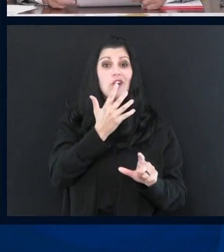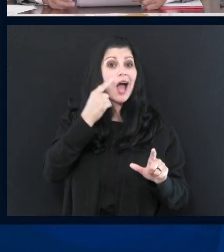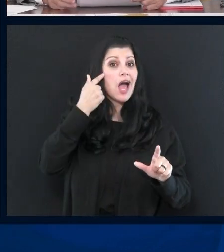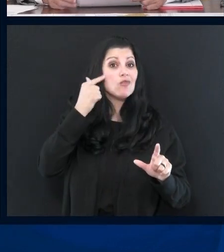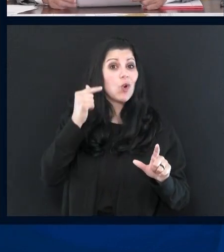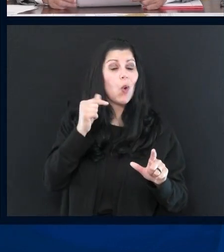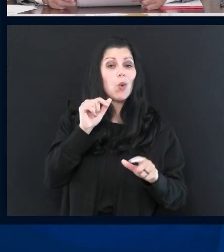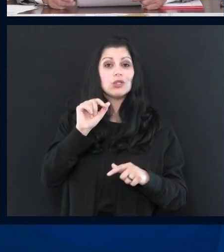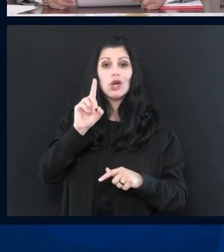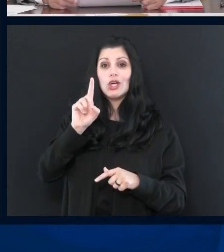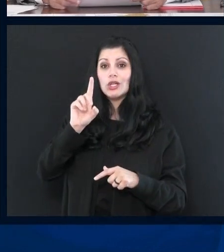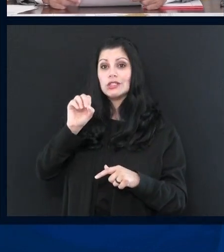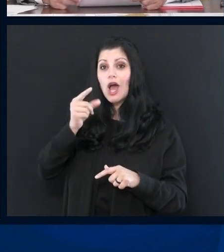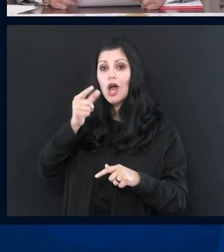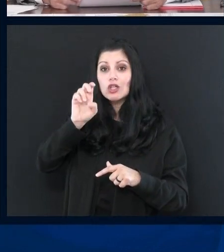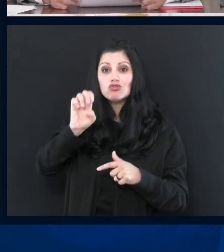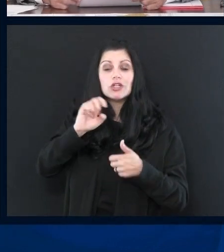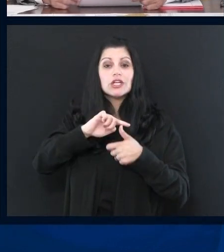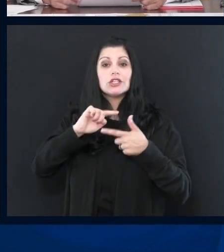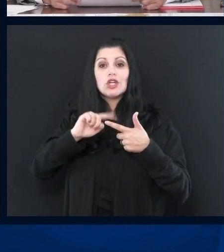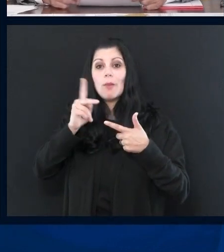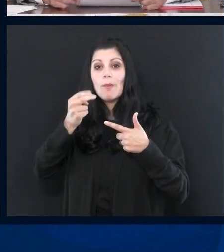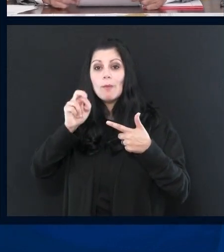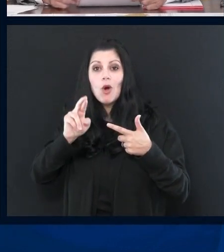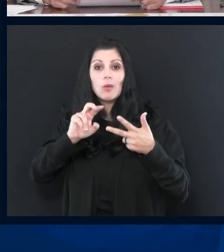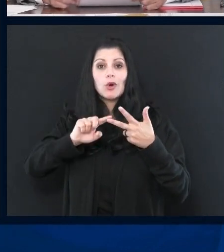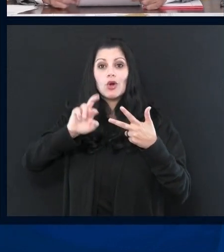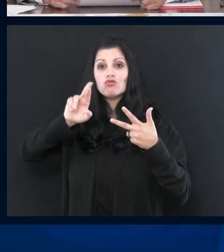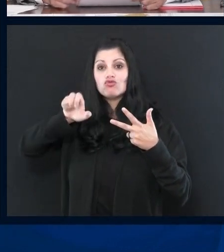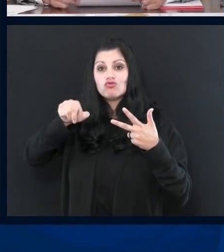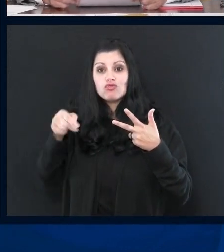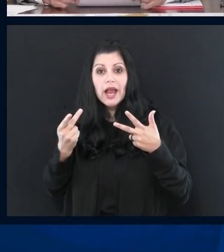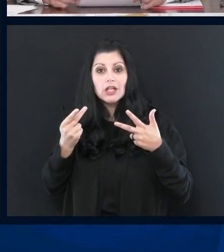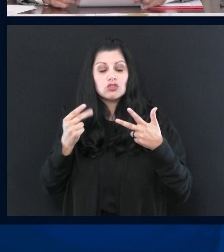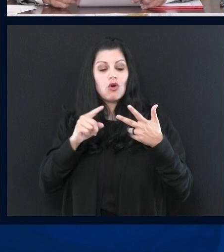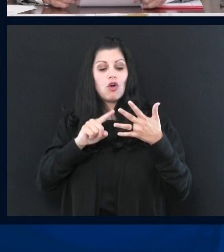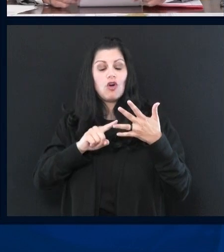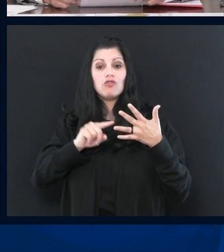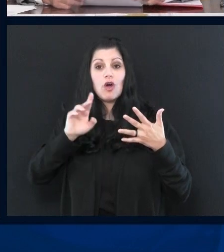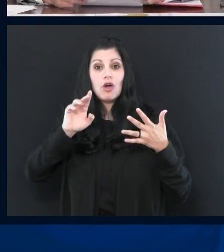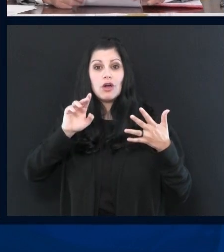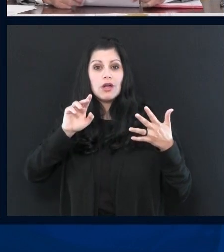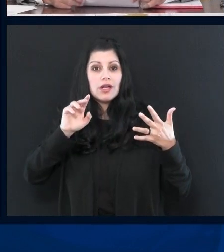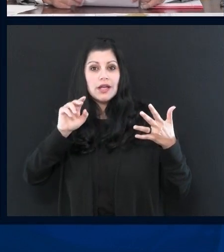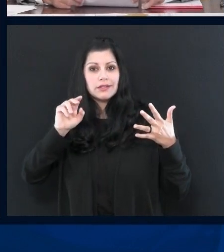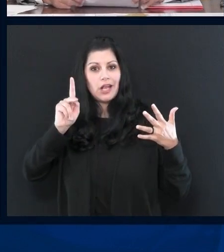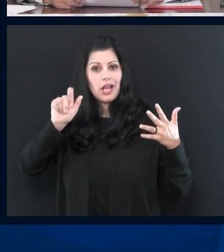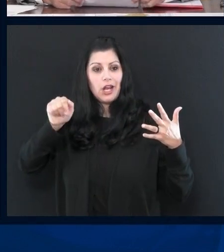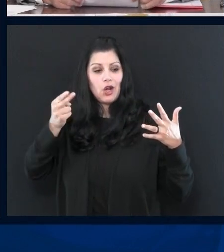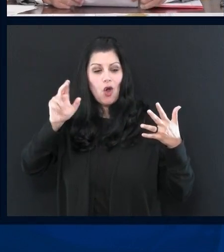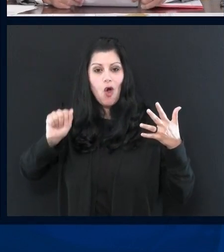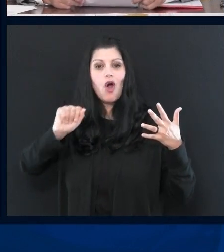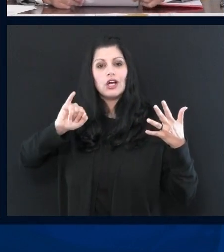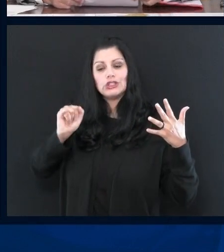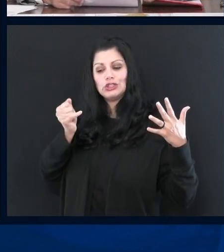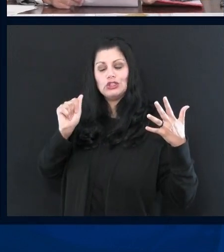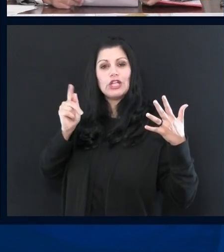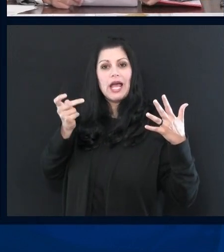Doddridge, Barber, Randolph-Jackson, and Kanawha County. I especially congratulate Kanawha County